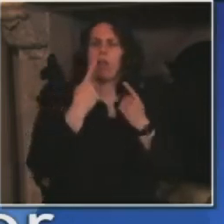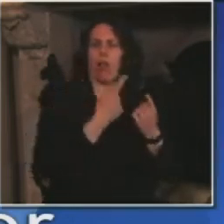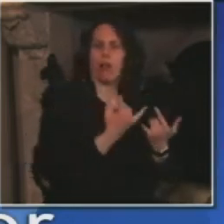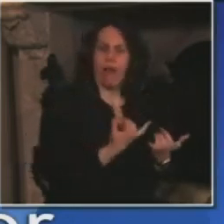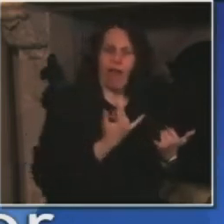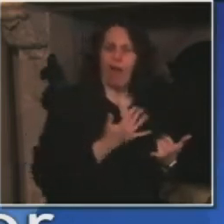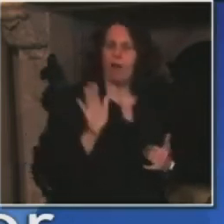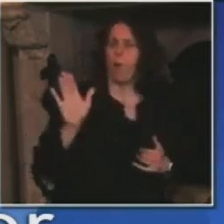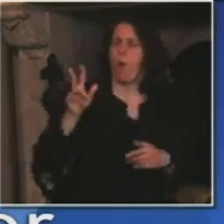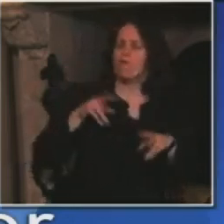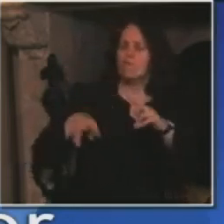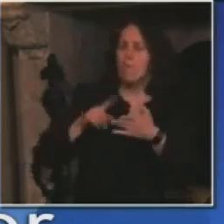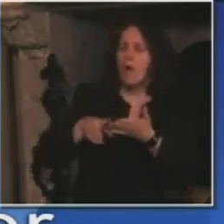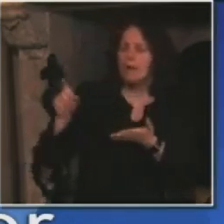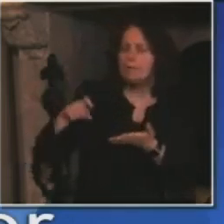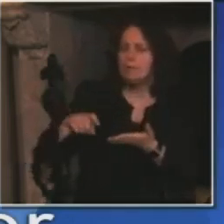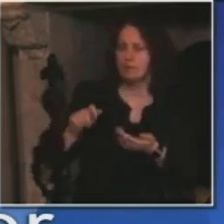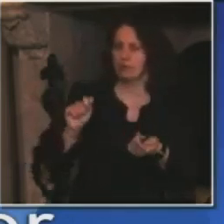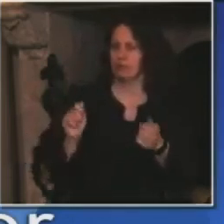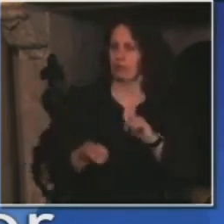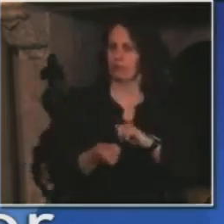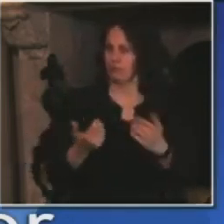supply is still a concern for us.